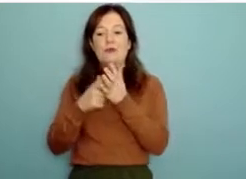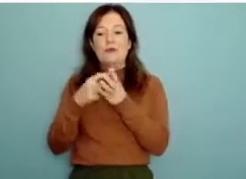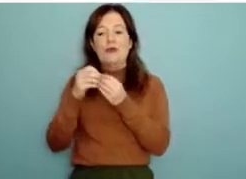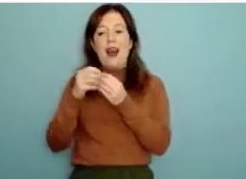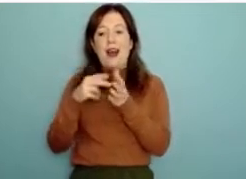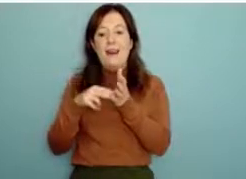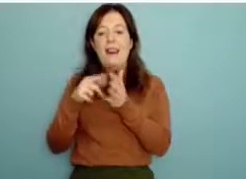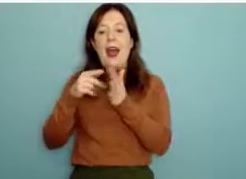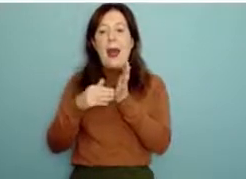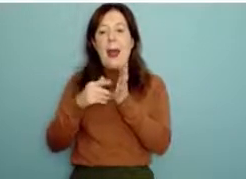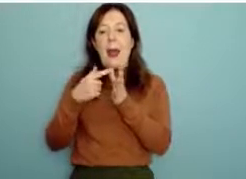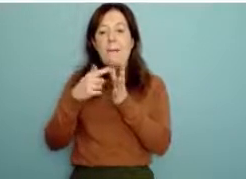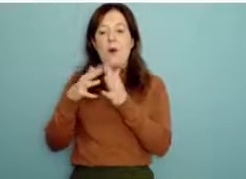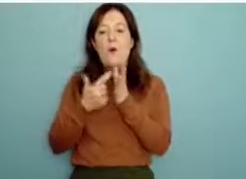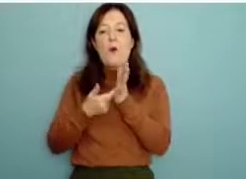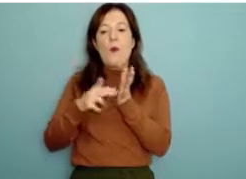Clark.